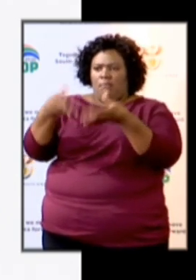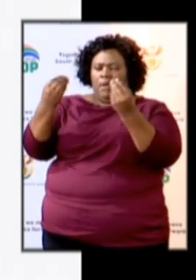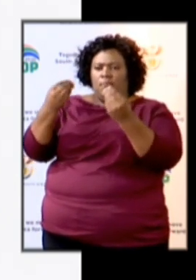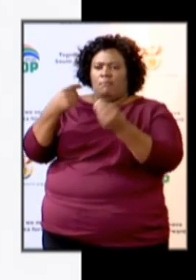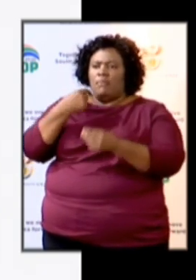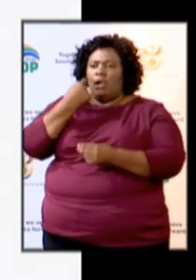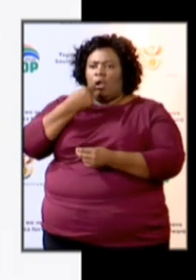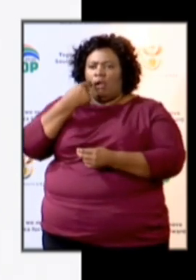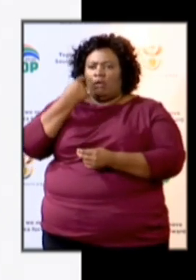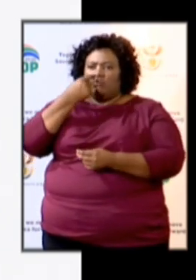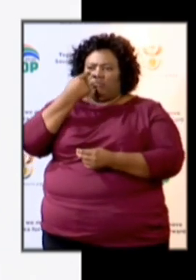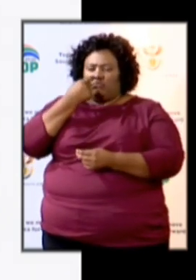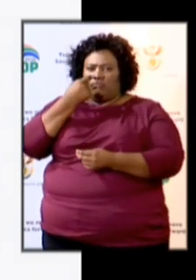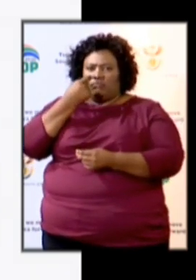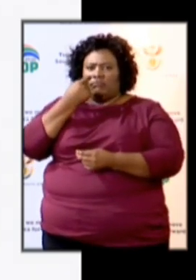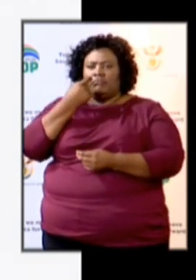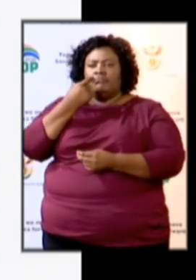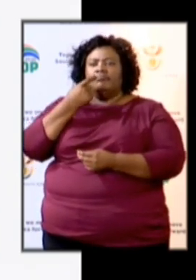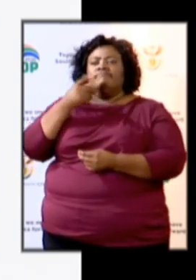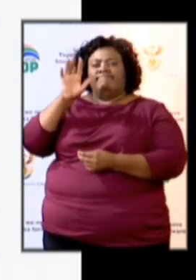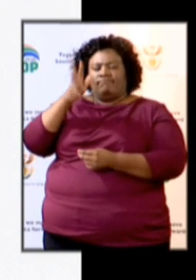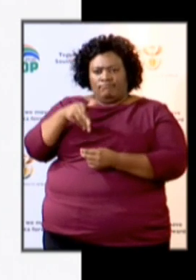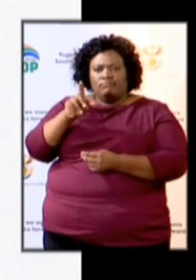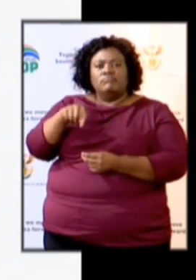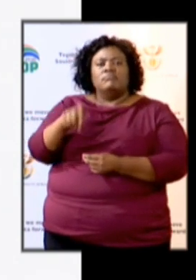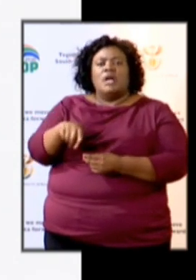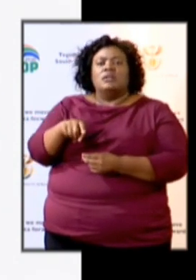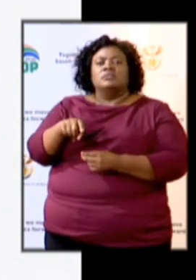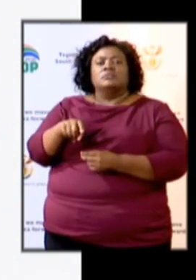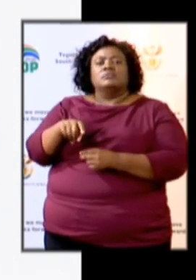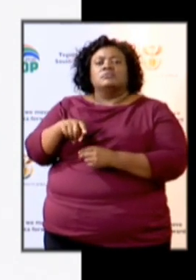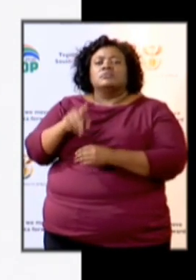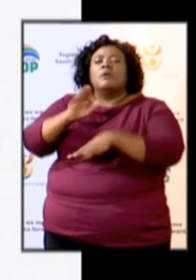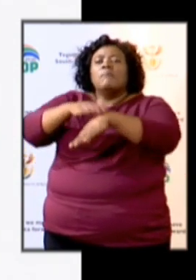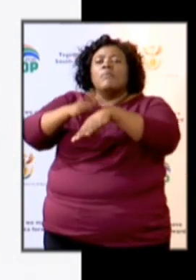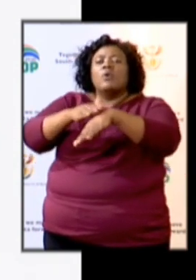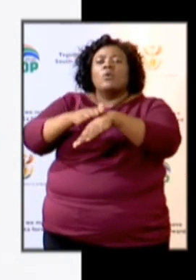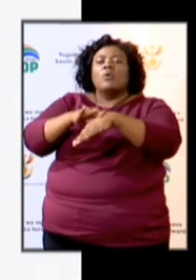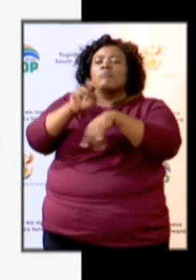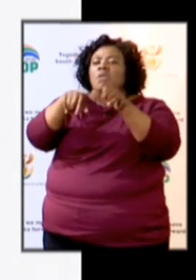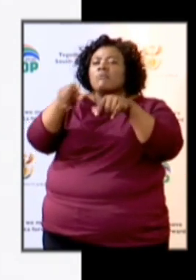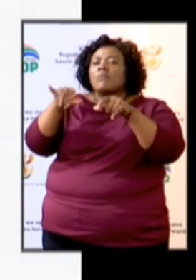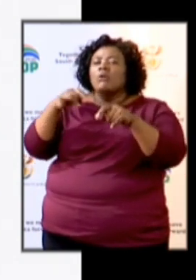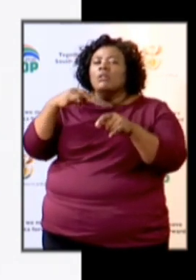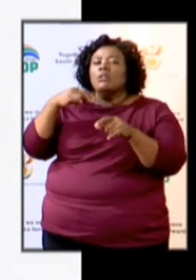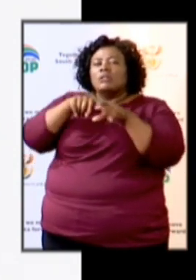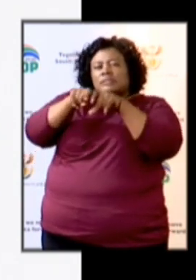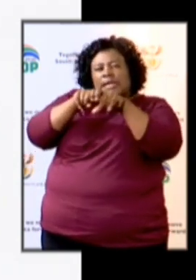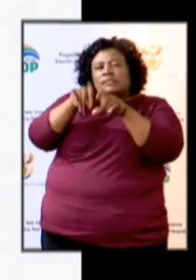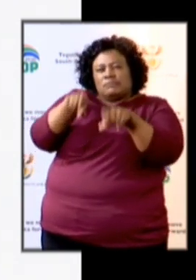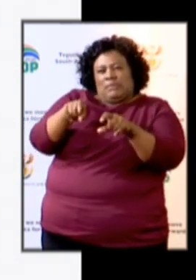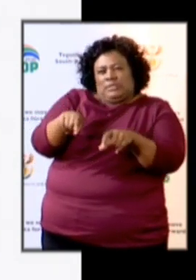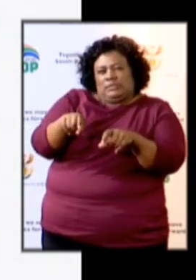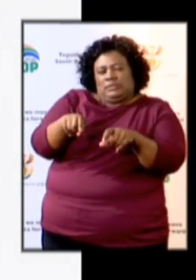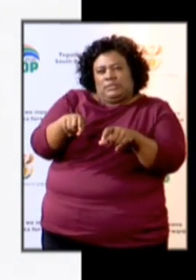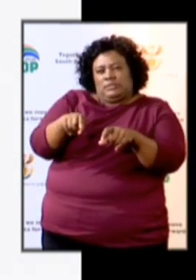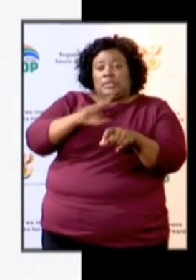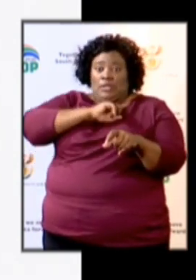must increase. That's why we're increasing our testing. But it's better